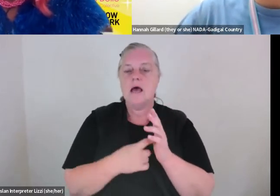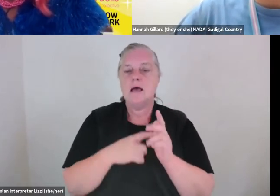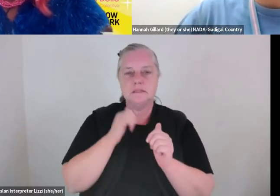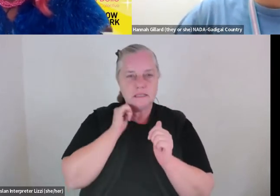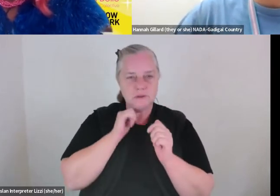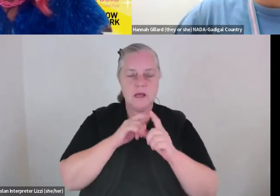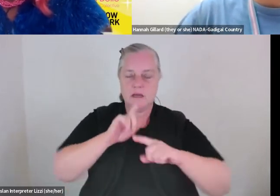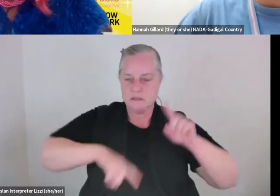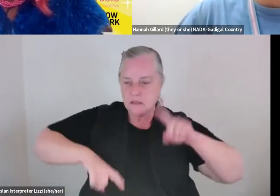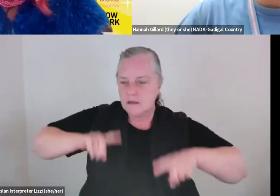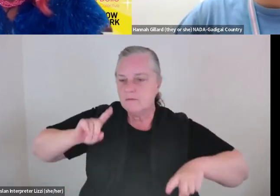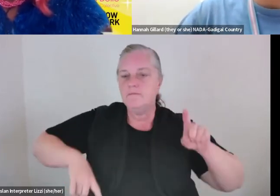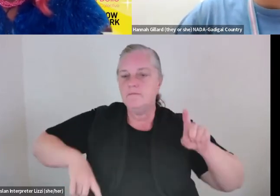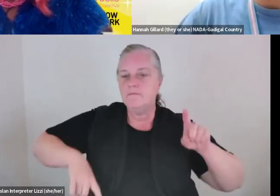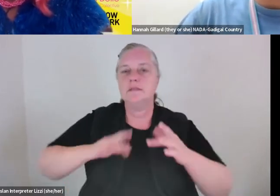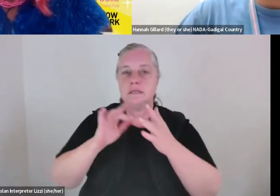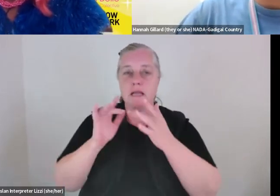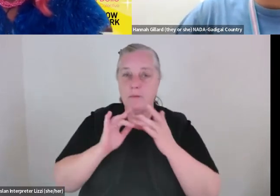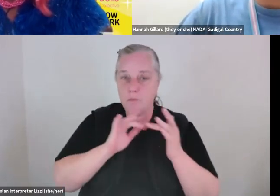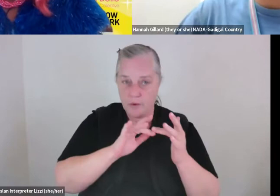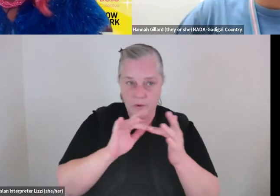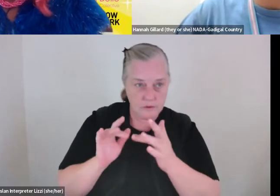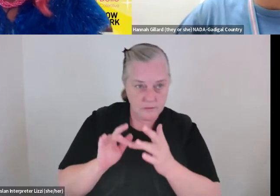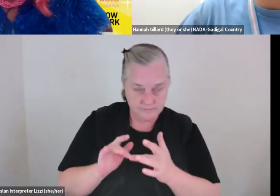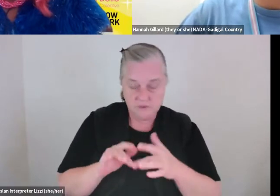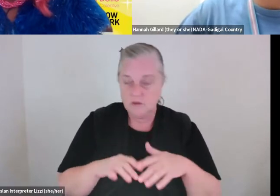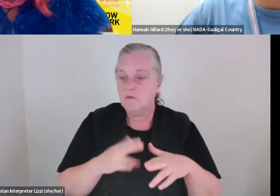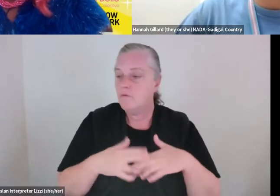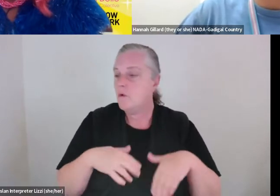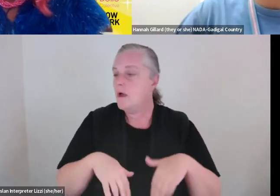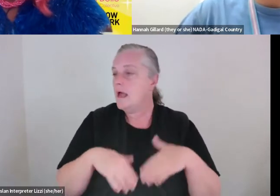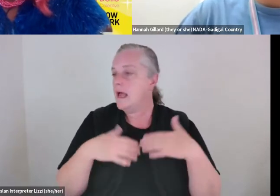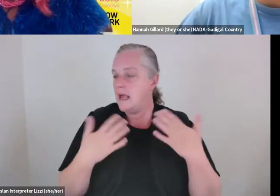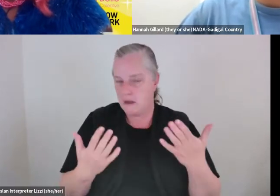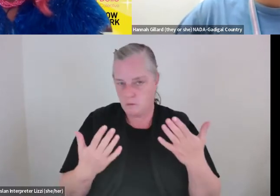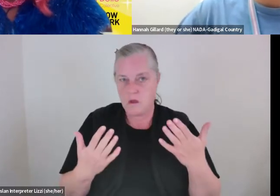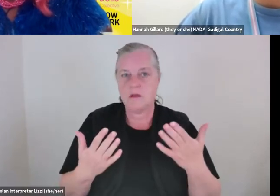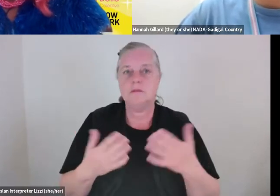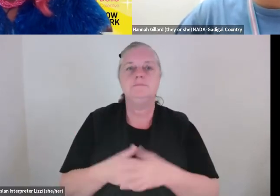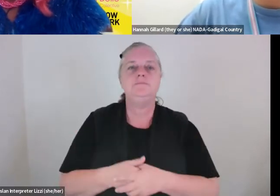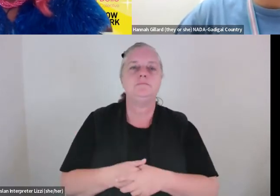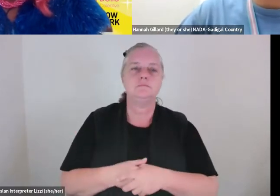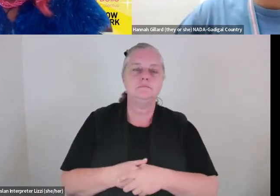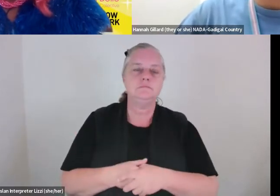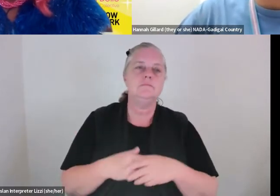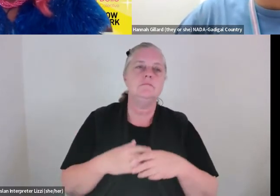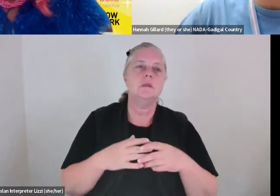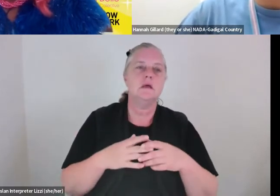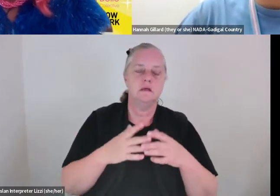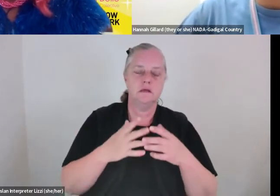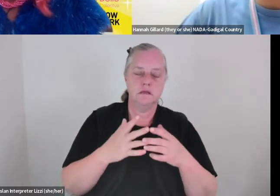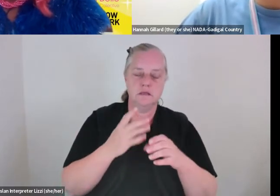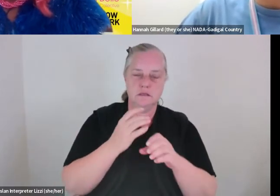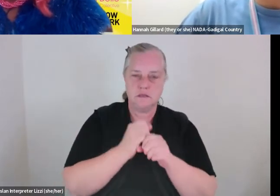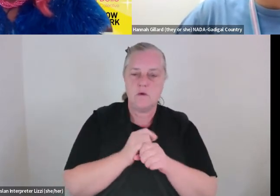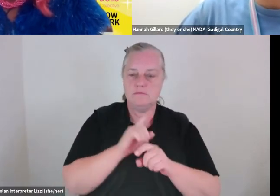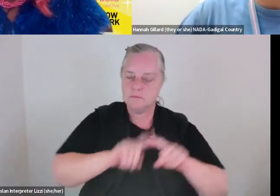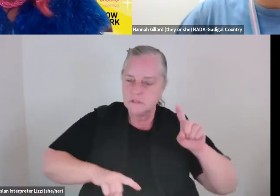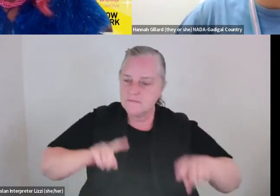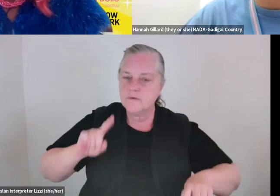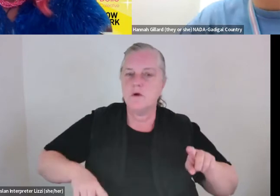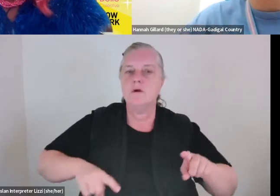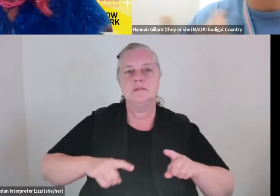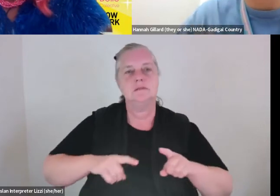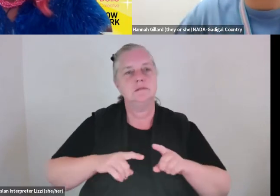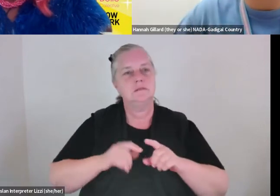essentially open to people who are gender and or sexuality diverse who work in the AOD space.